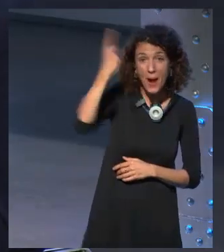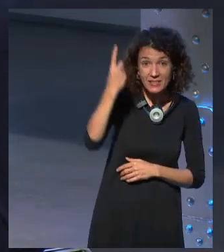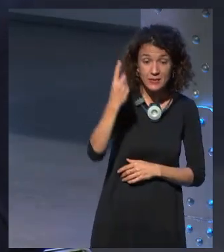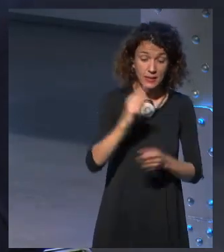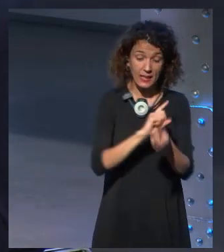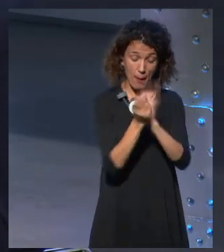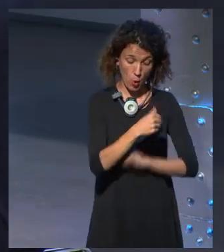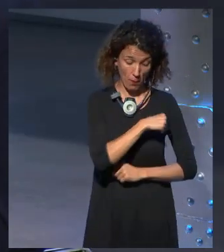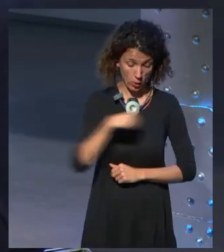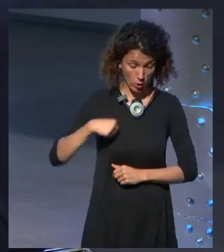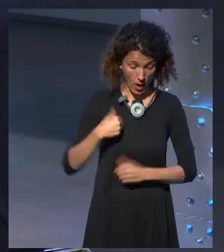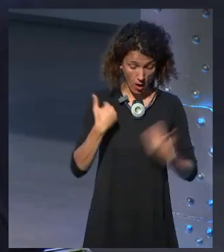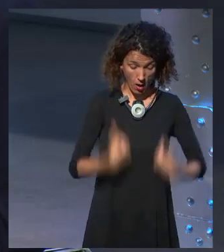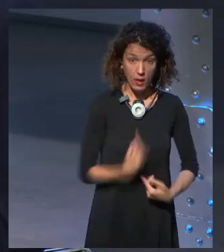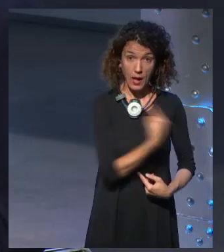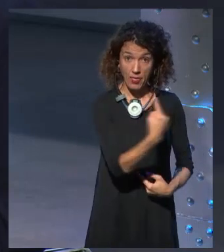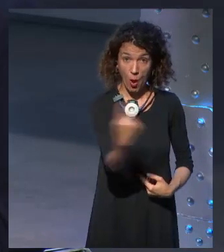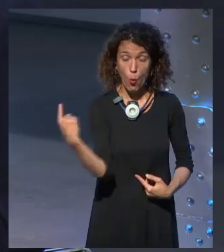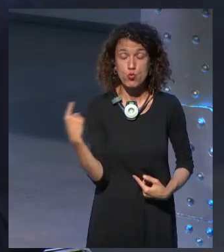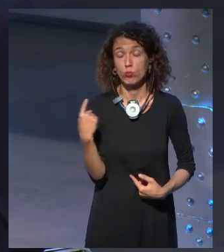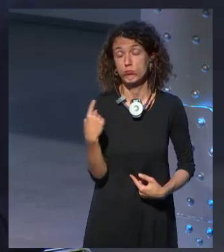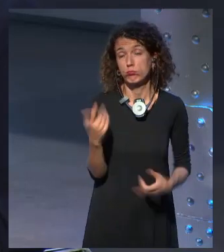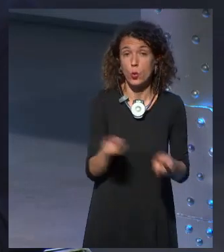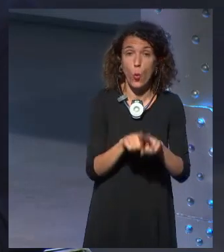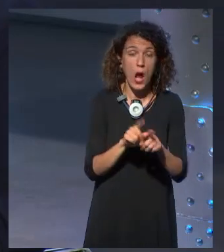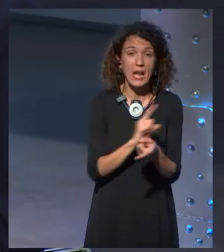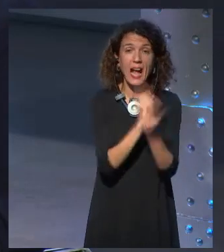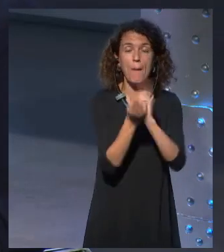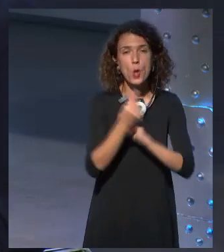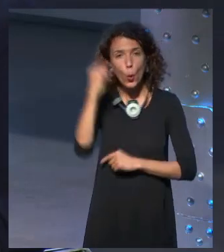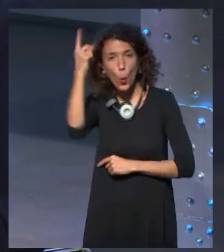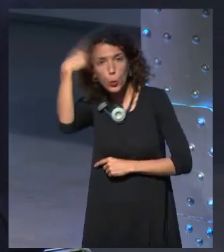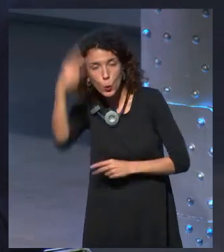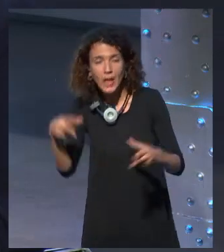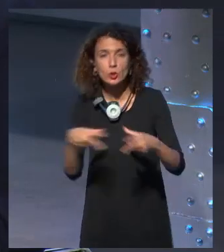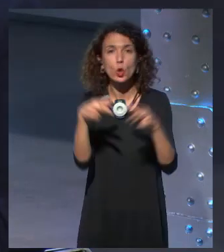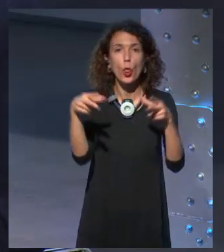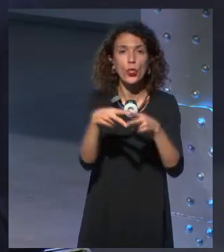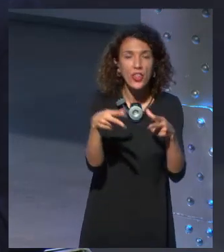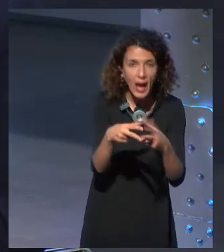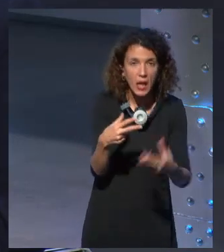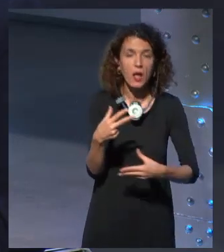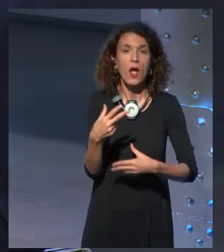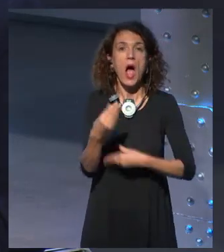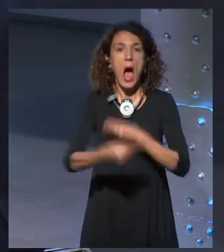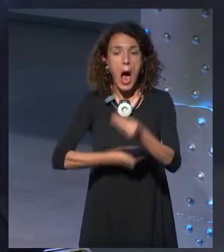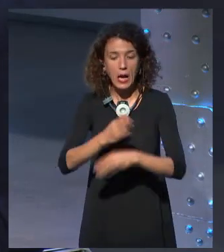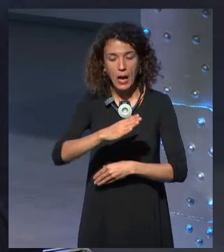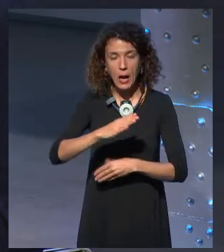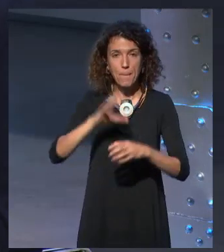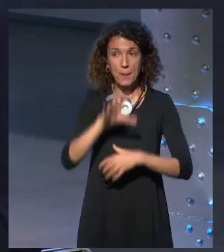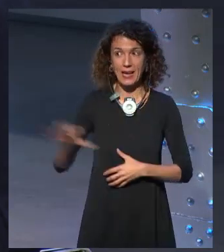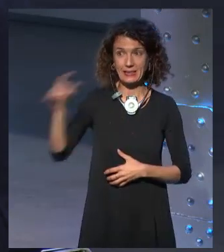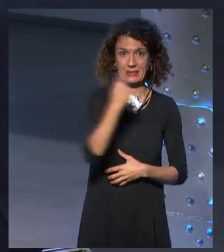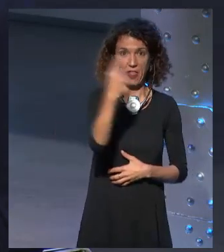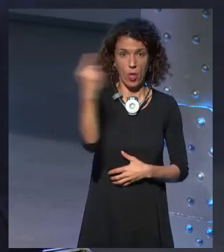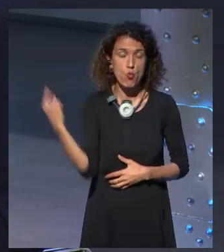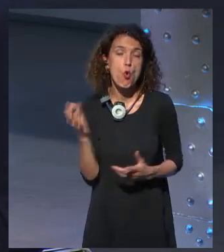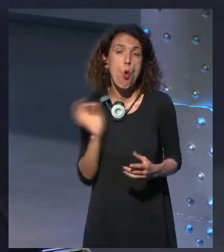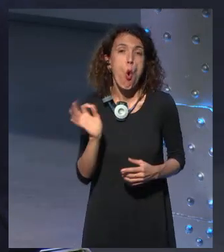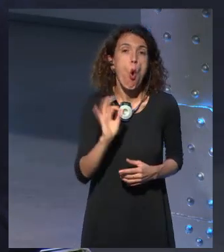What's more important, the personal shift of ourselves, the cultural or social shift from other